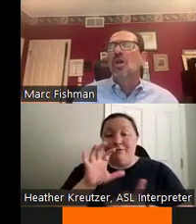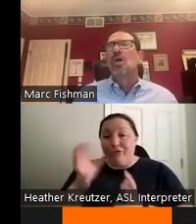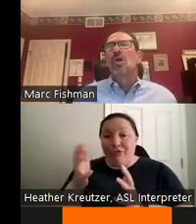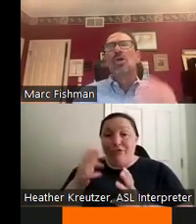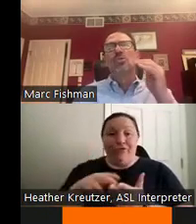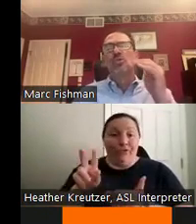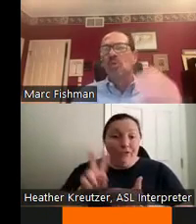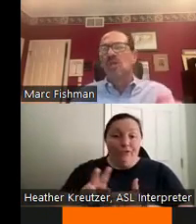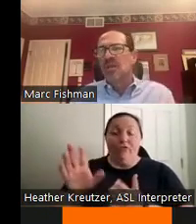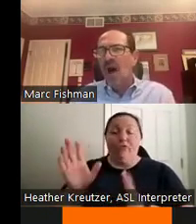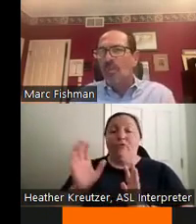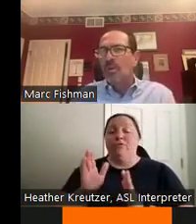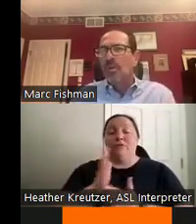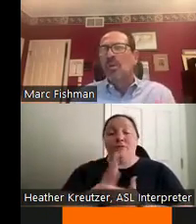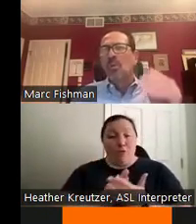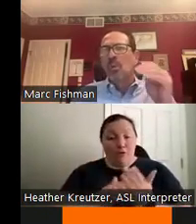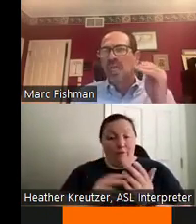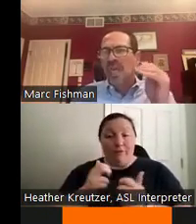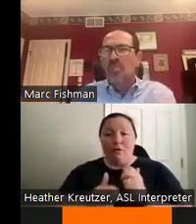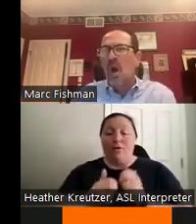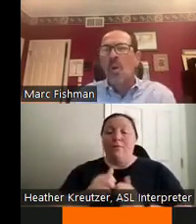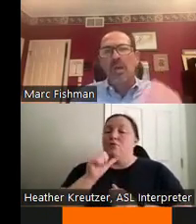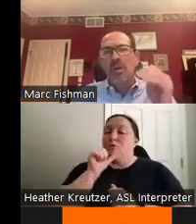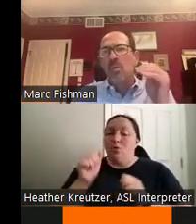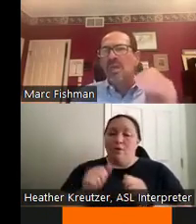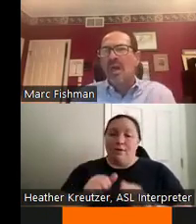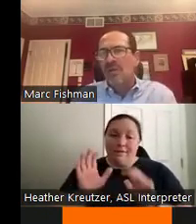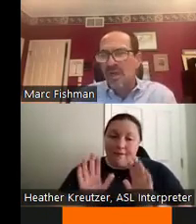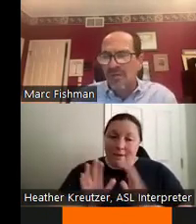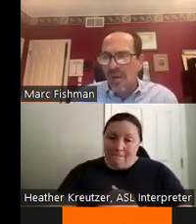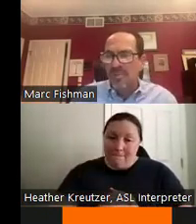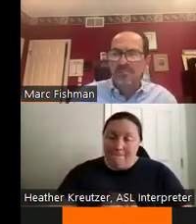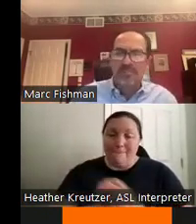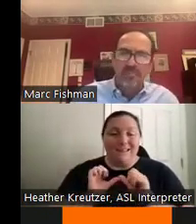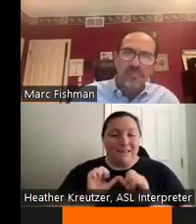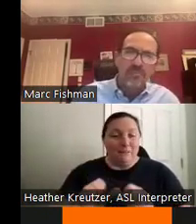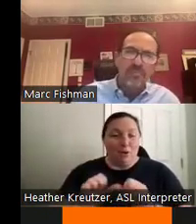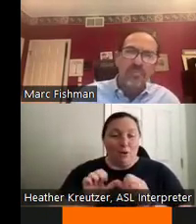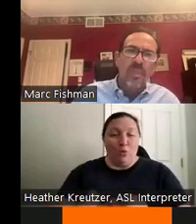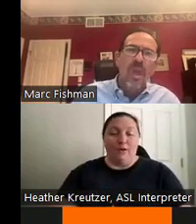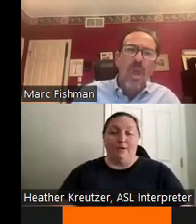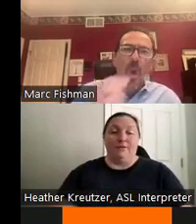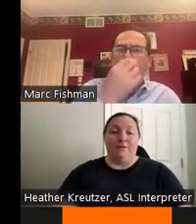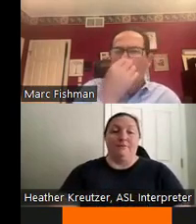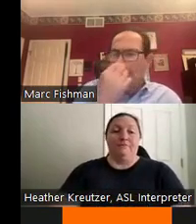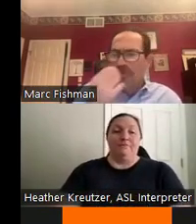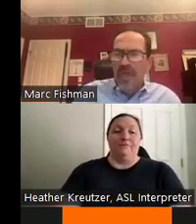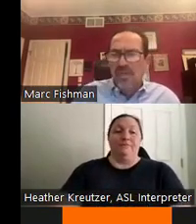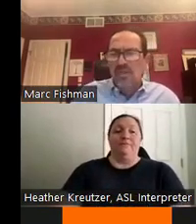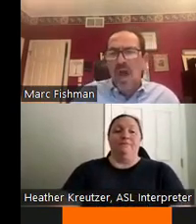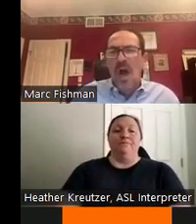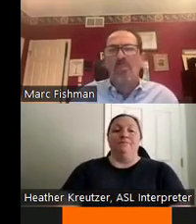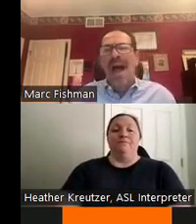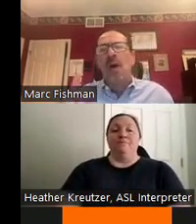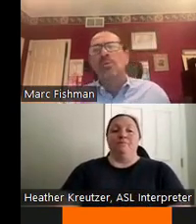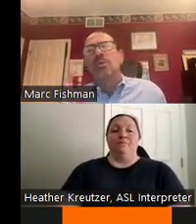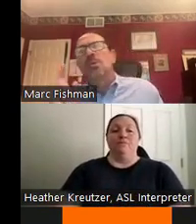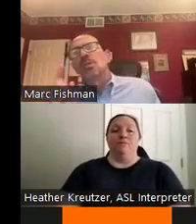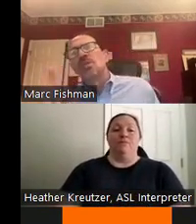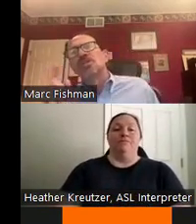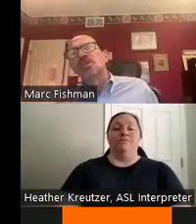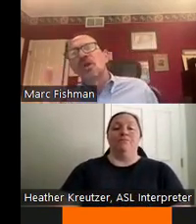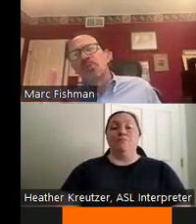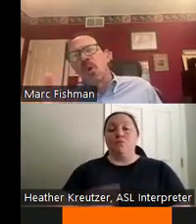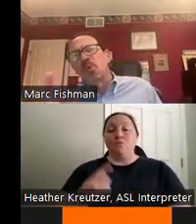this illness. Don't give up. We keep going. We never give up. One of the things